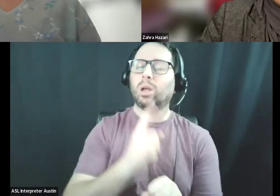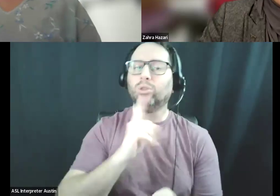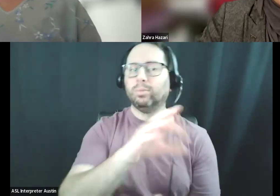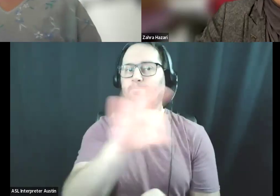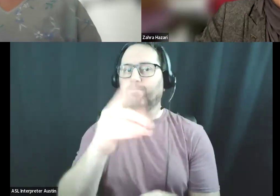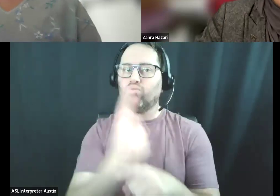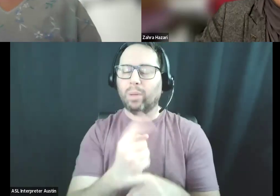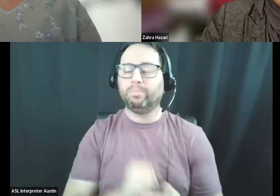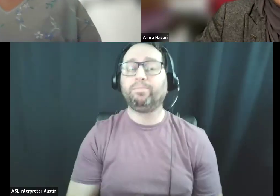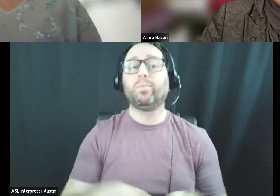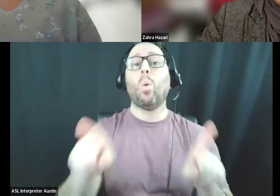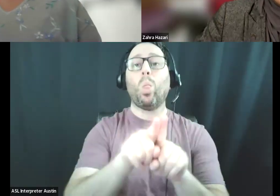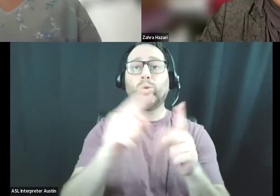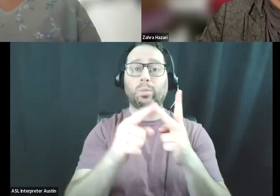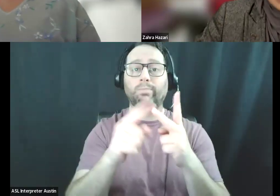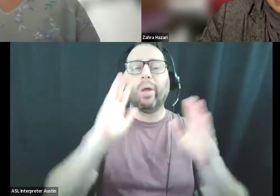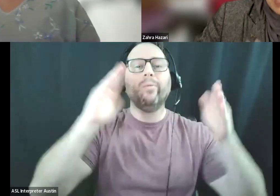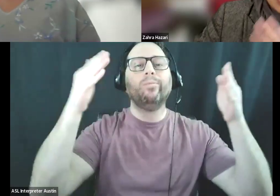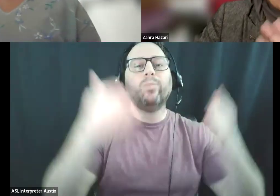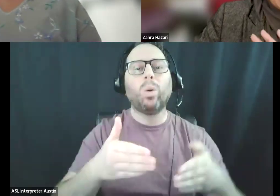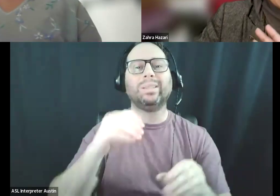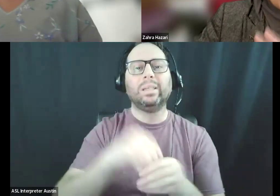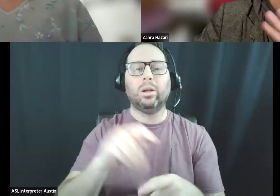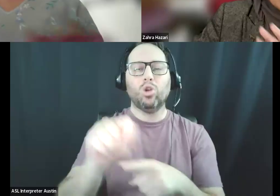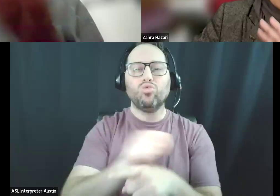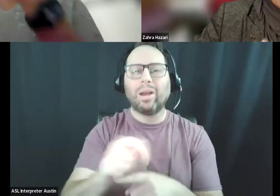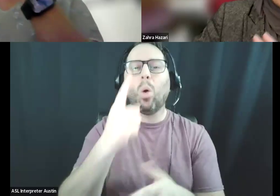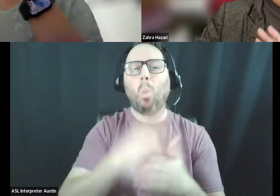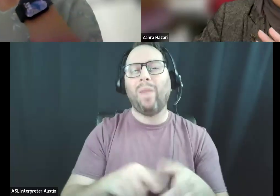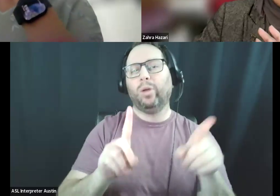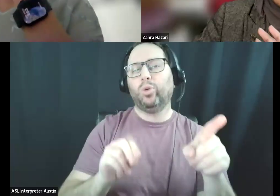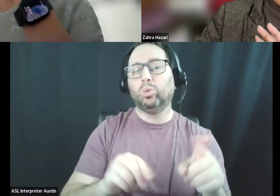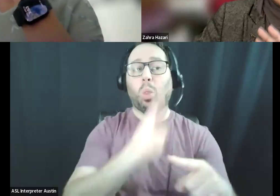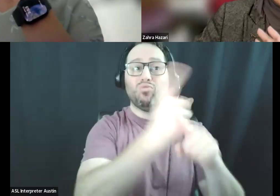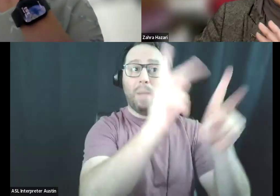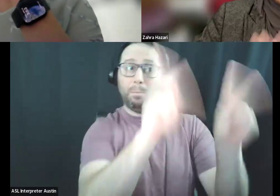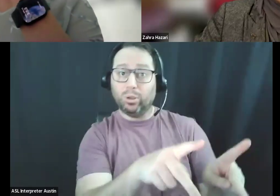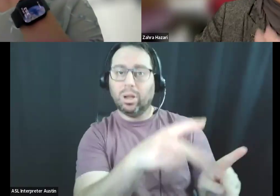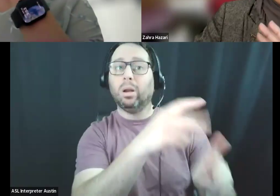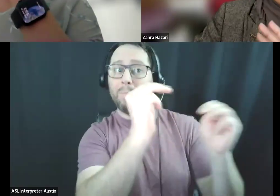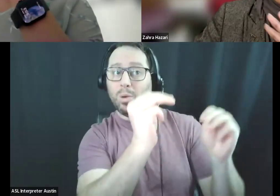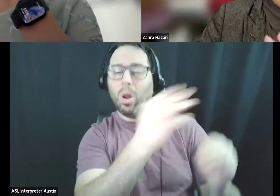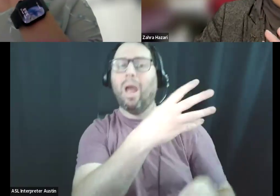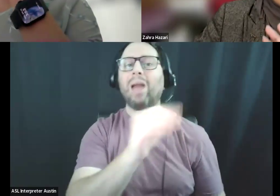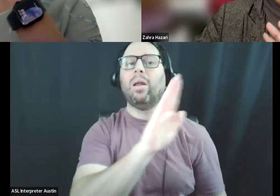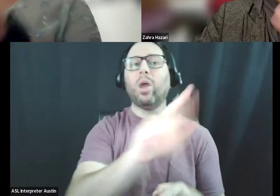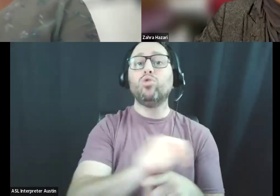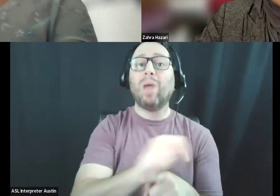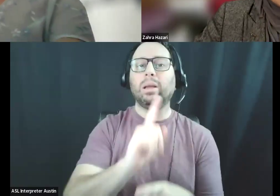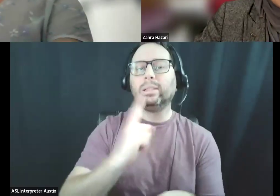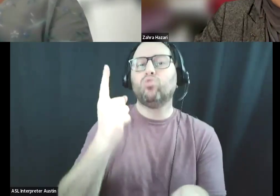on what they're doing, right? Like, and making them cognizant of these results, that like, you're not